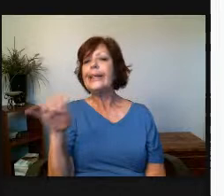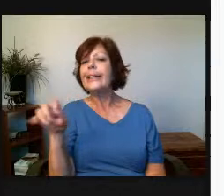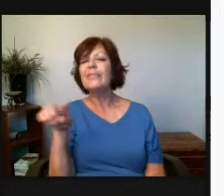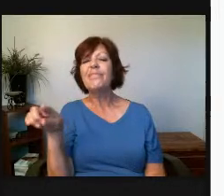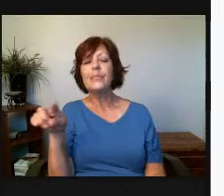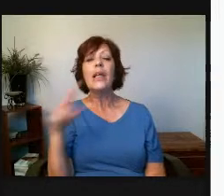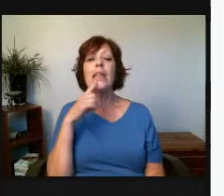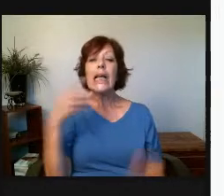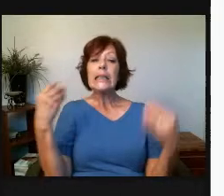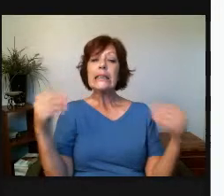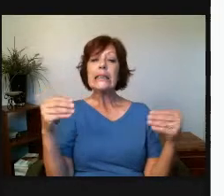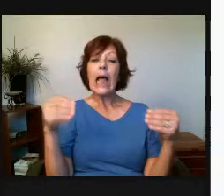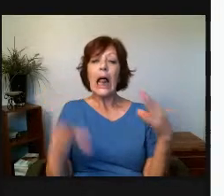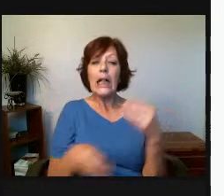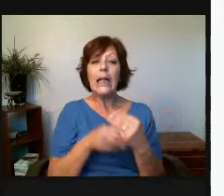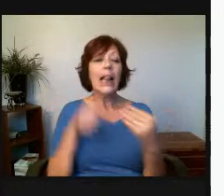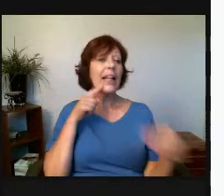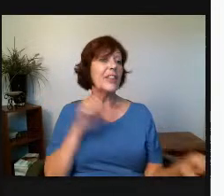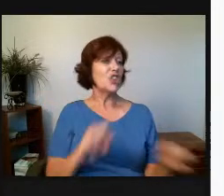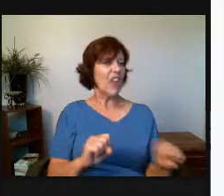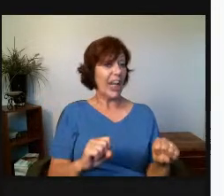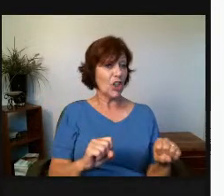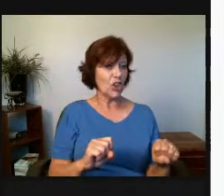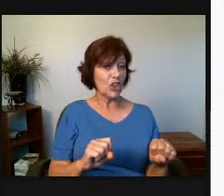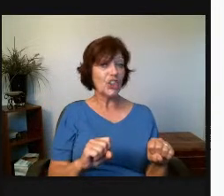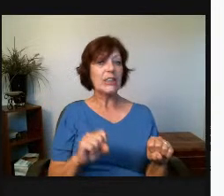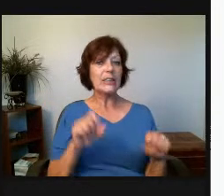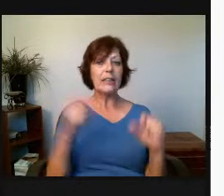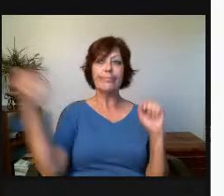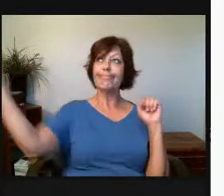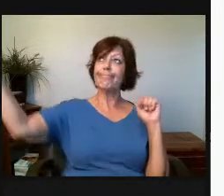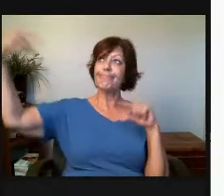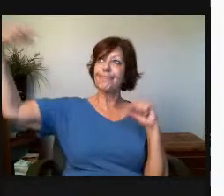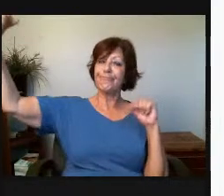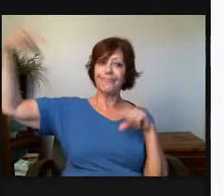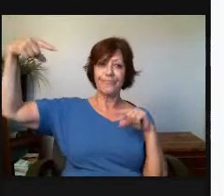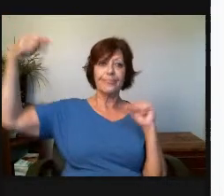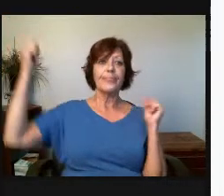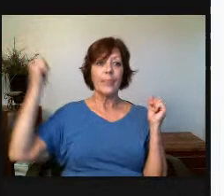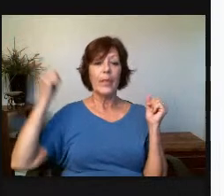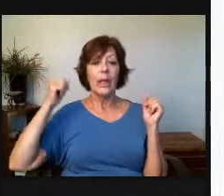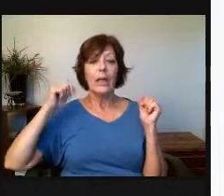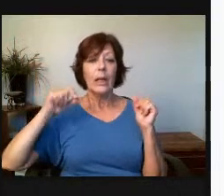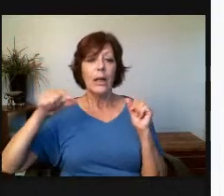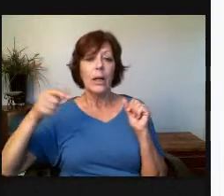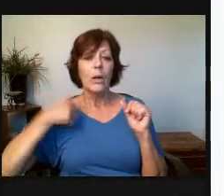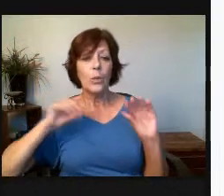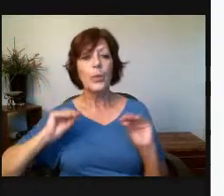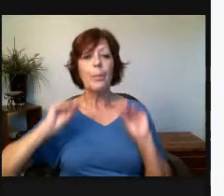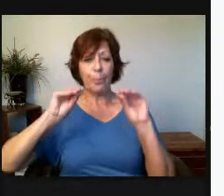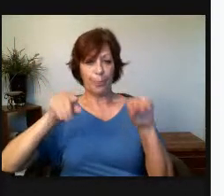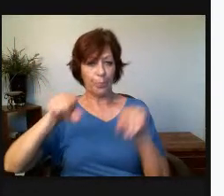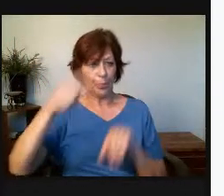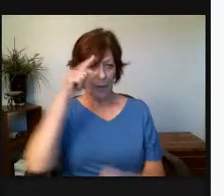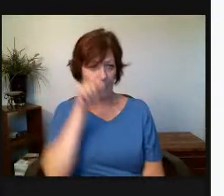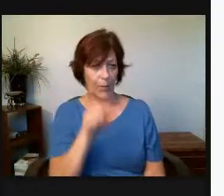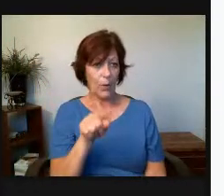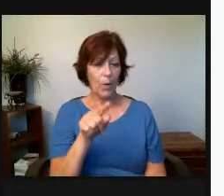the accessories such as the shakers and the transmitters and the receivers. And we put those up there for